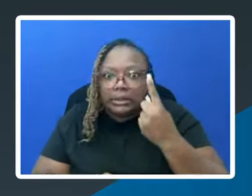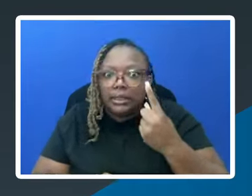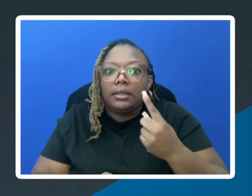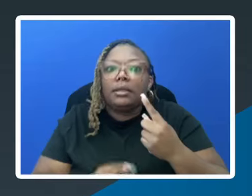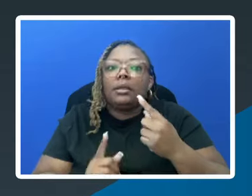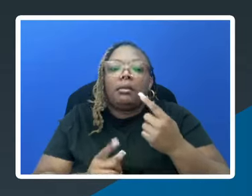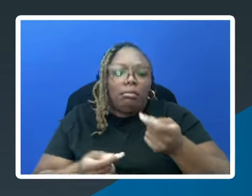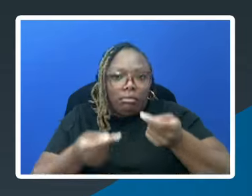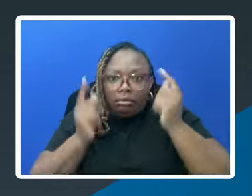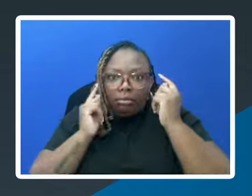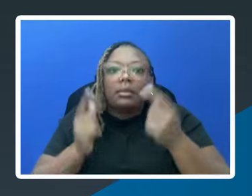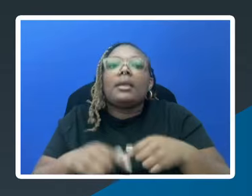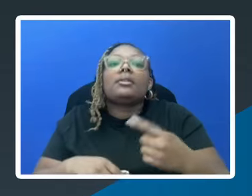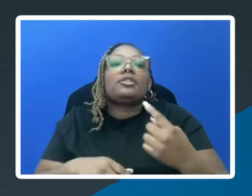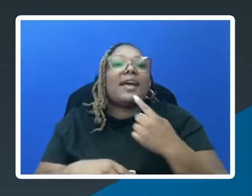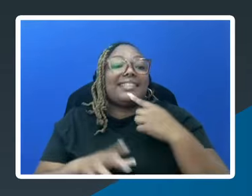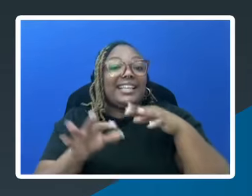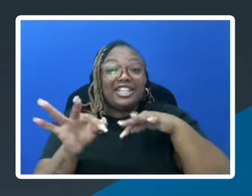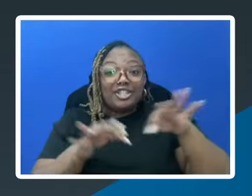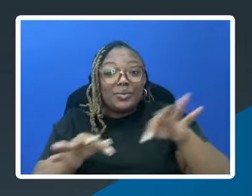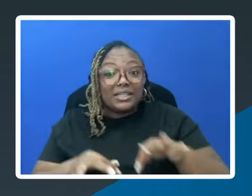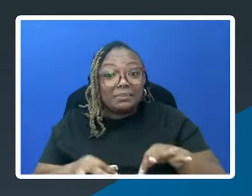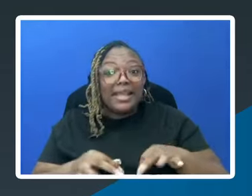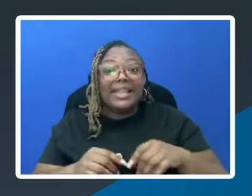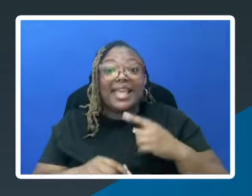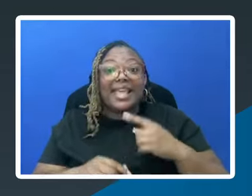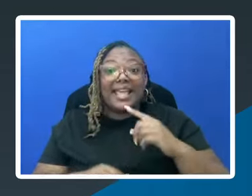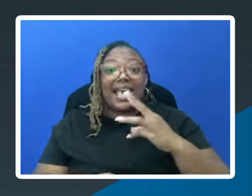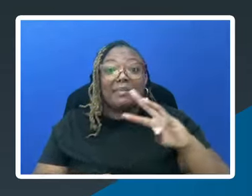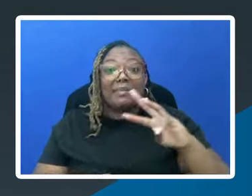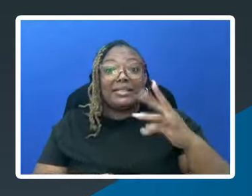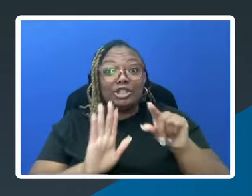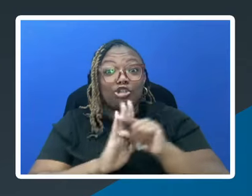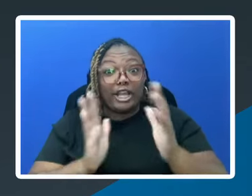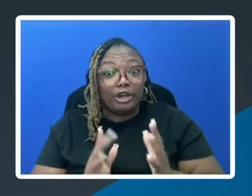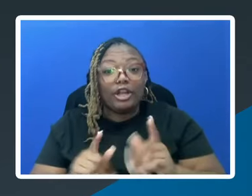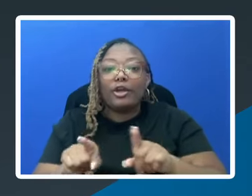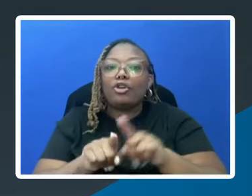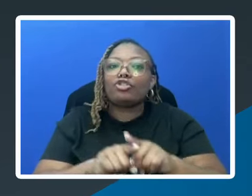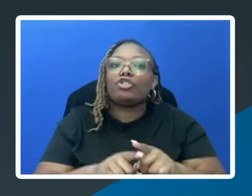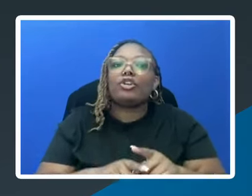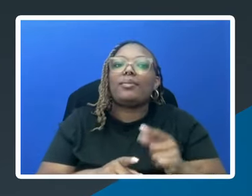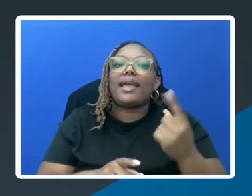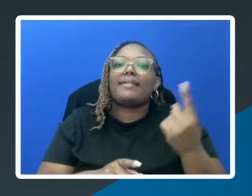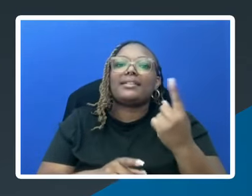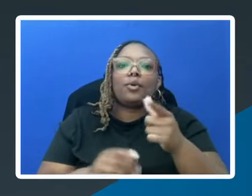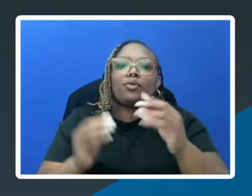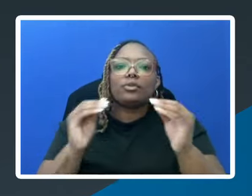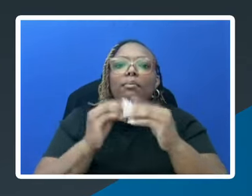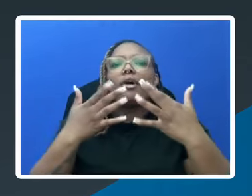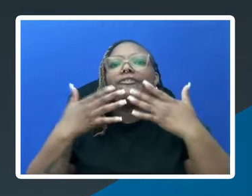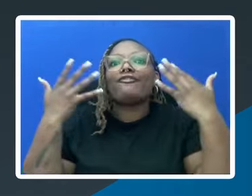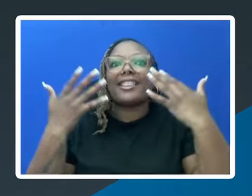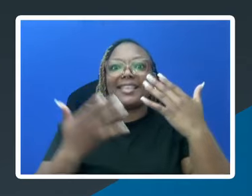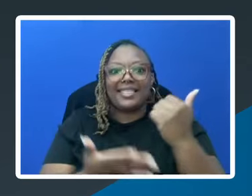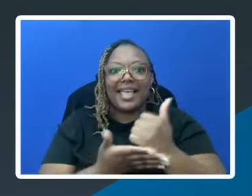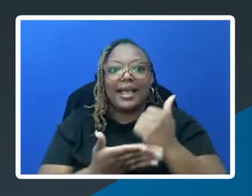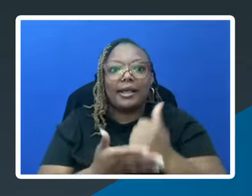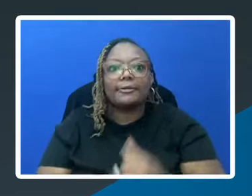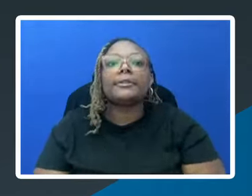can you explain it to me as if I'm a sixth grader? And also, can we have somebody that's a little more friendly explain it to me? That helps. And so here's the version